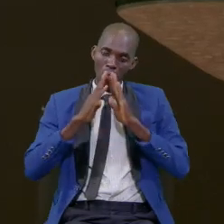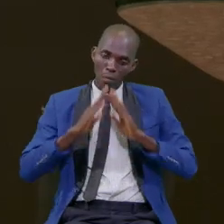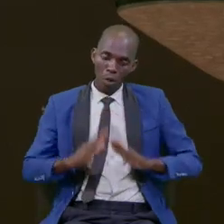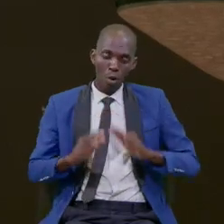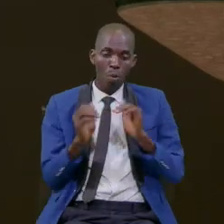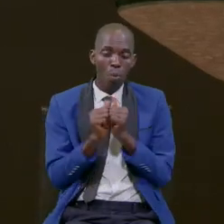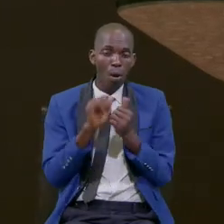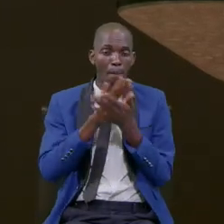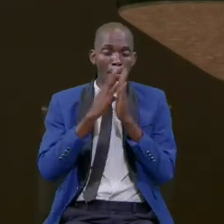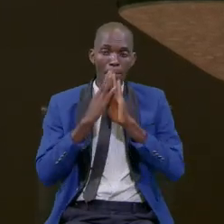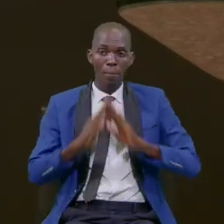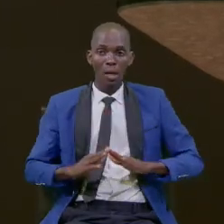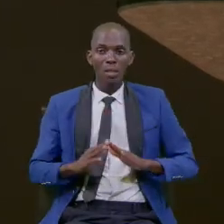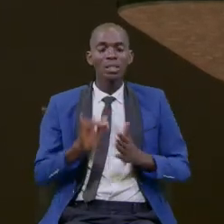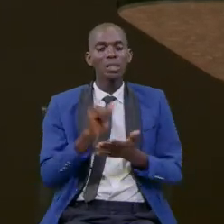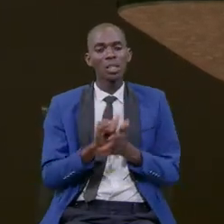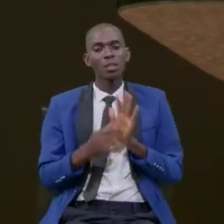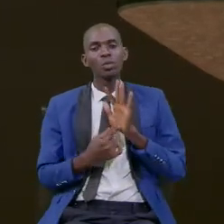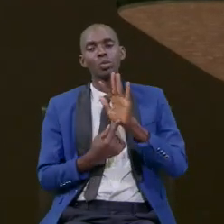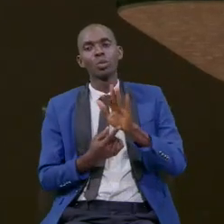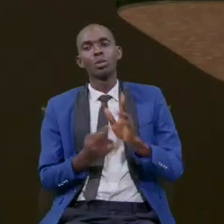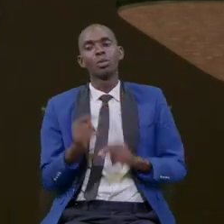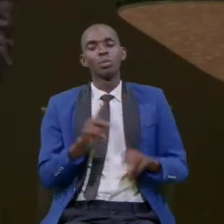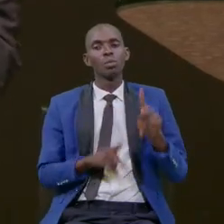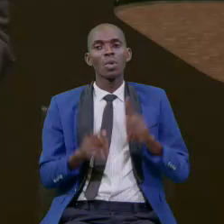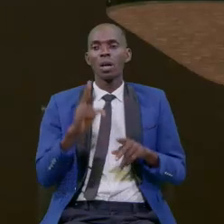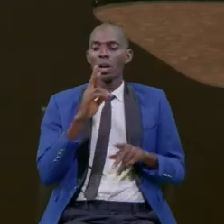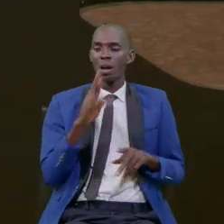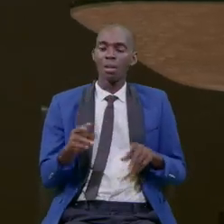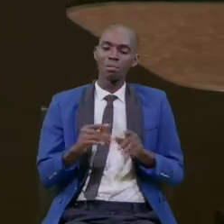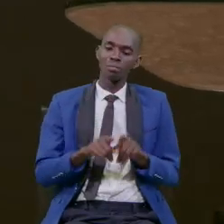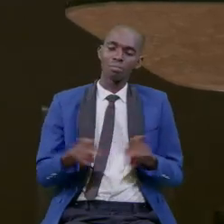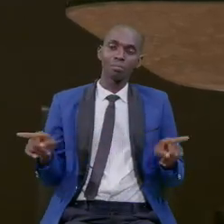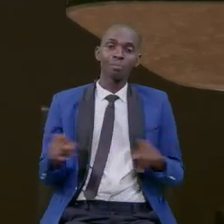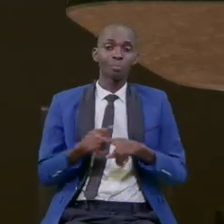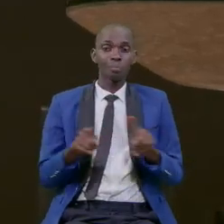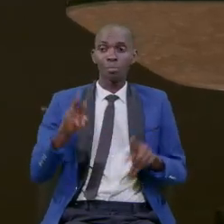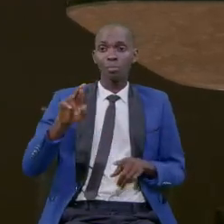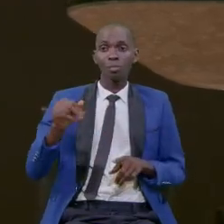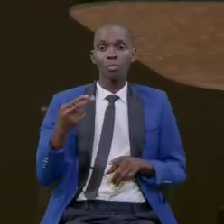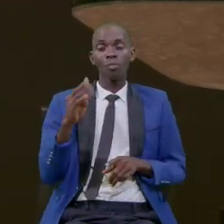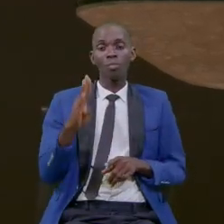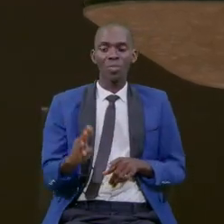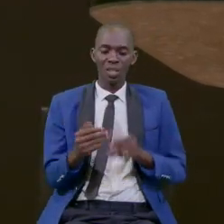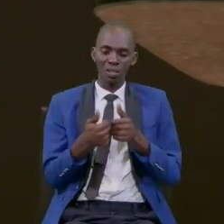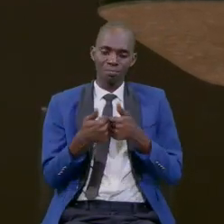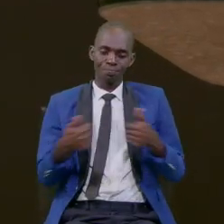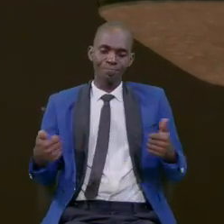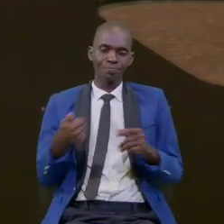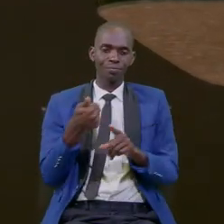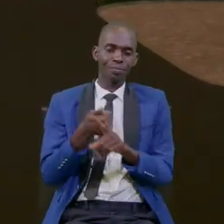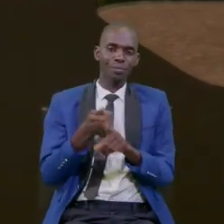That shows those people on the other side. But Rahab distinguished